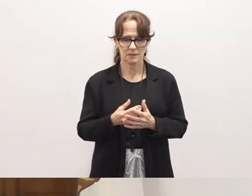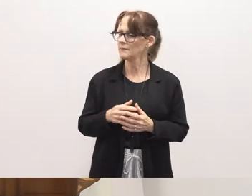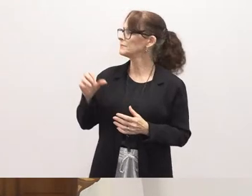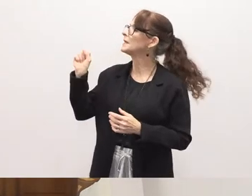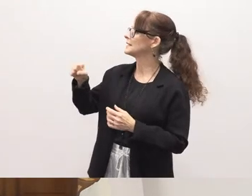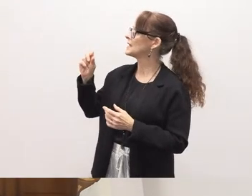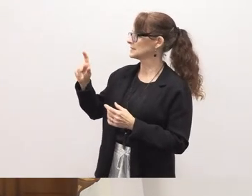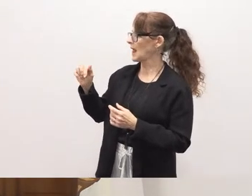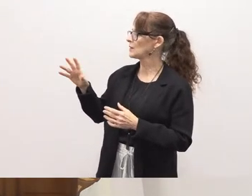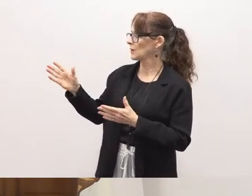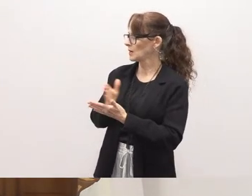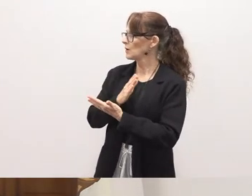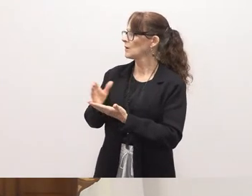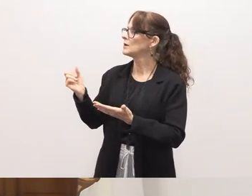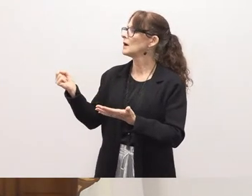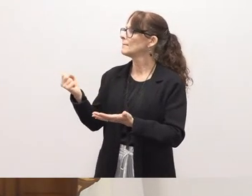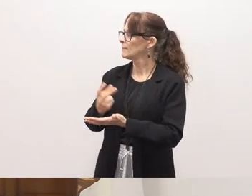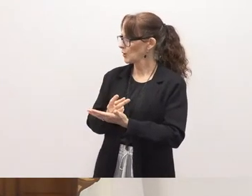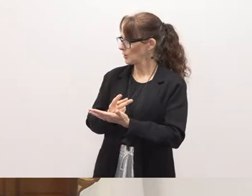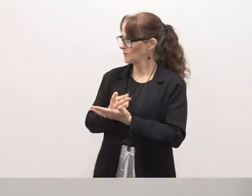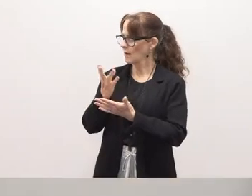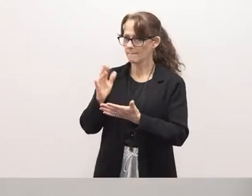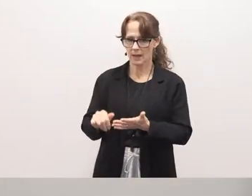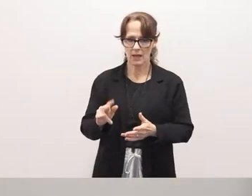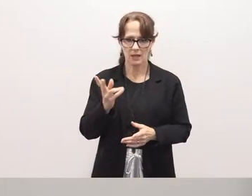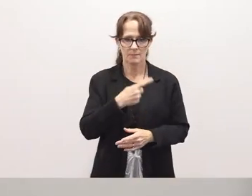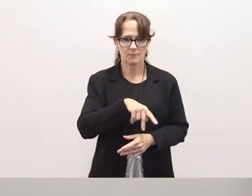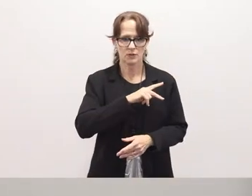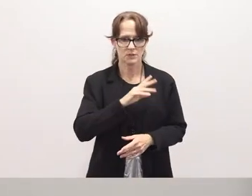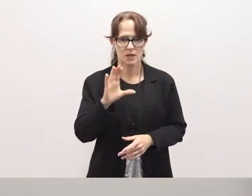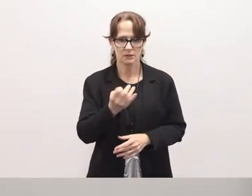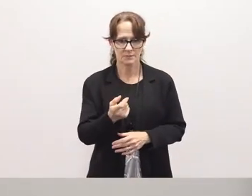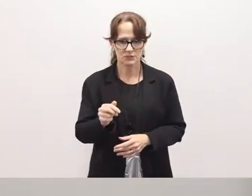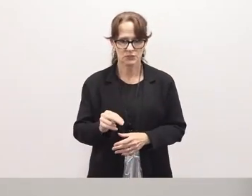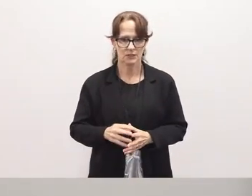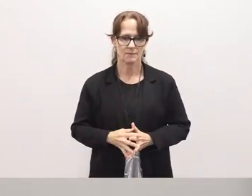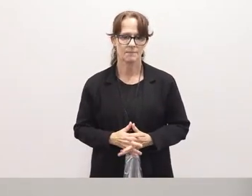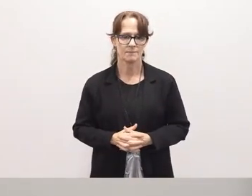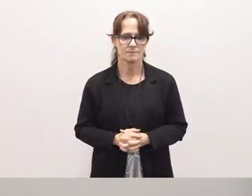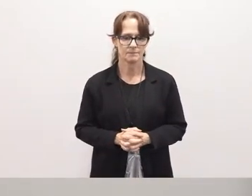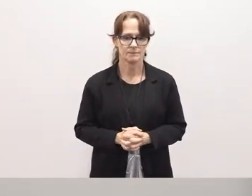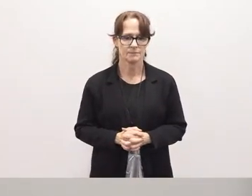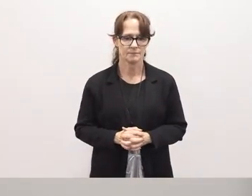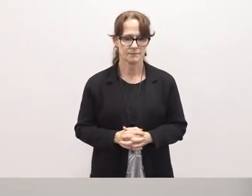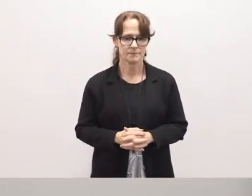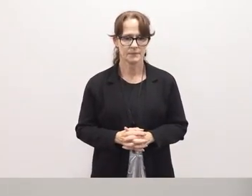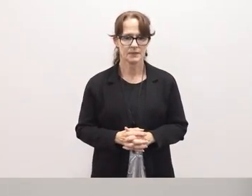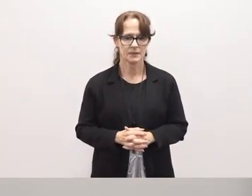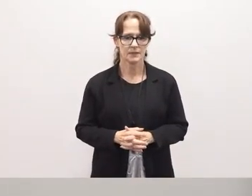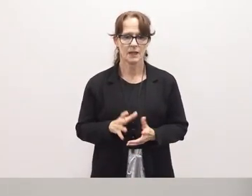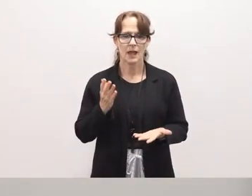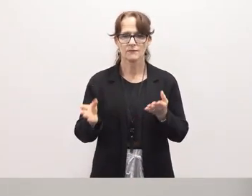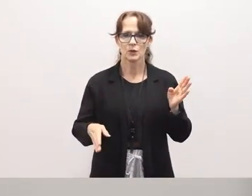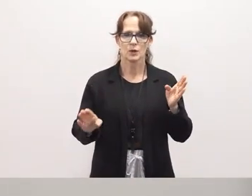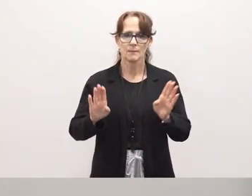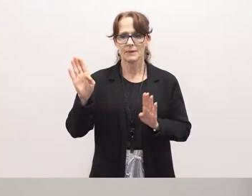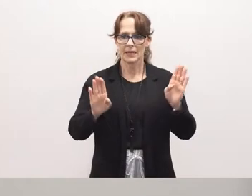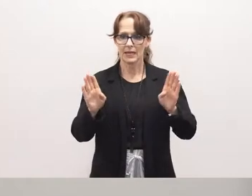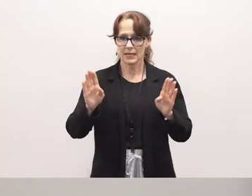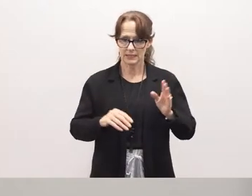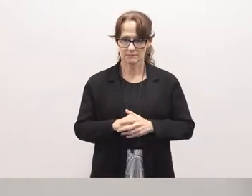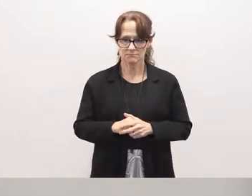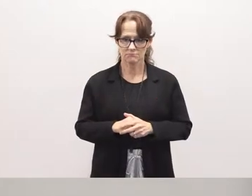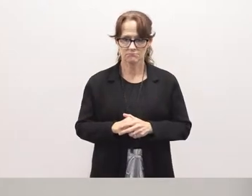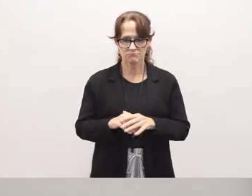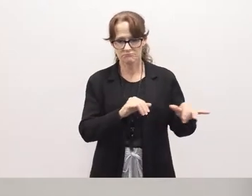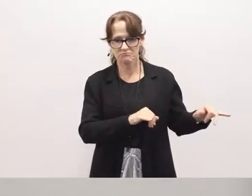yes the salary range was approved by the personnel commission after our vetting comparable